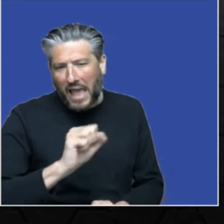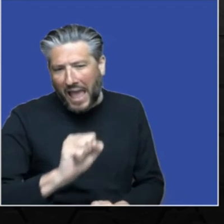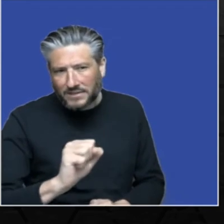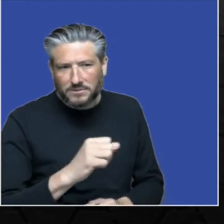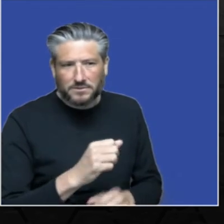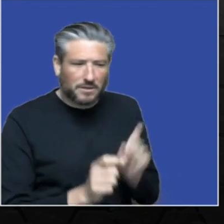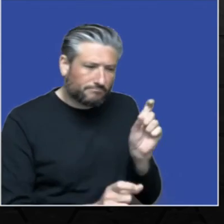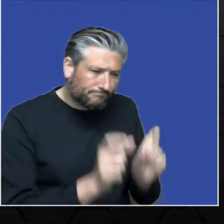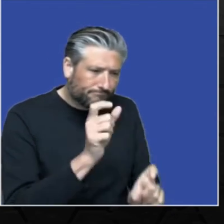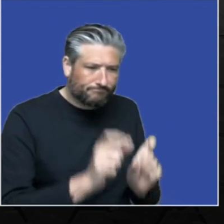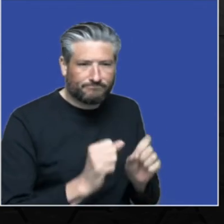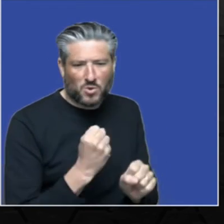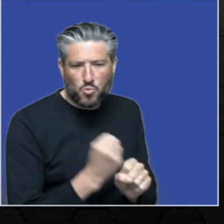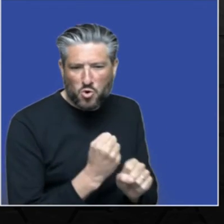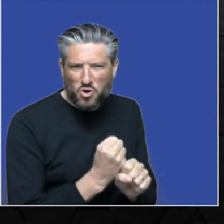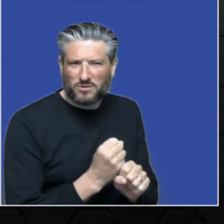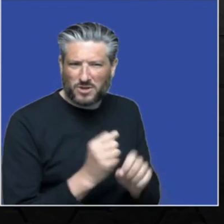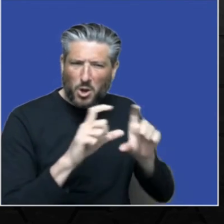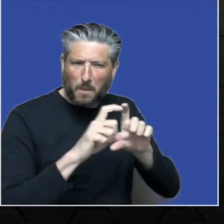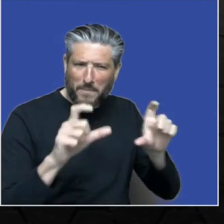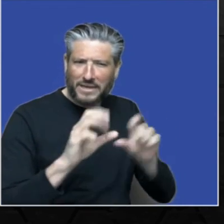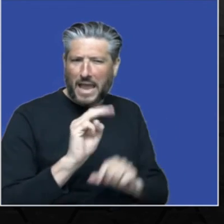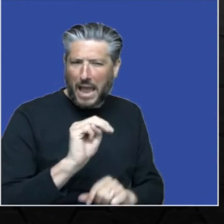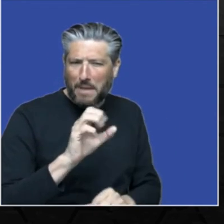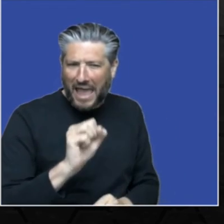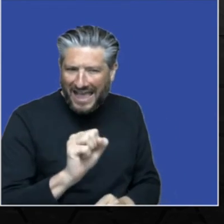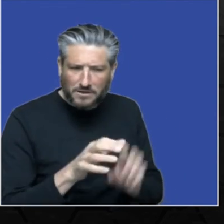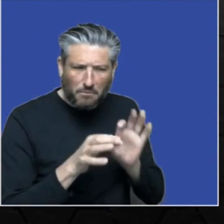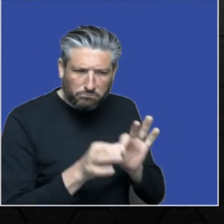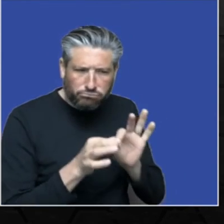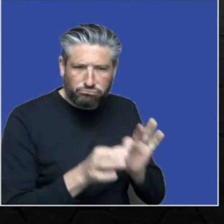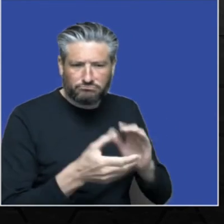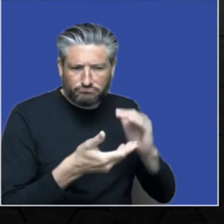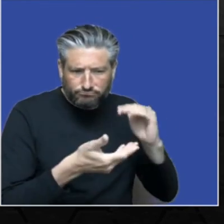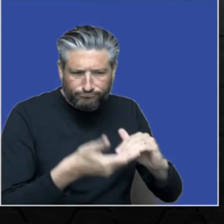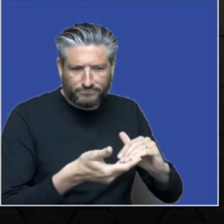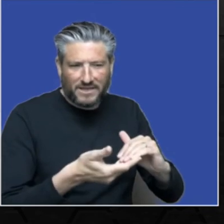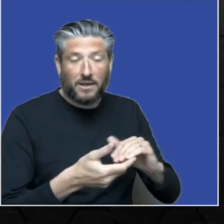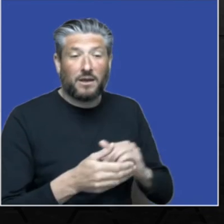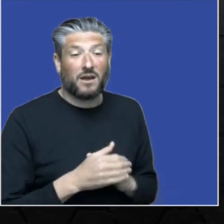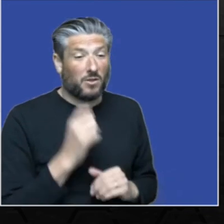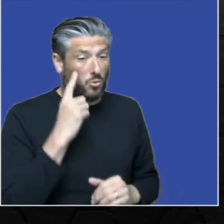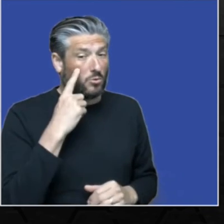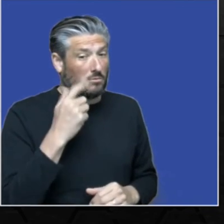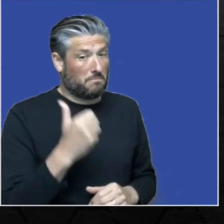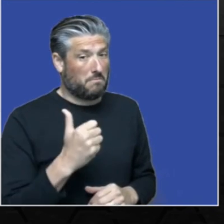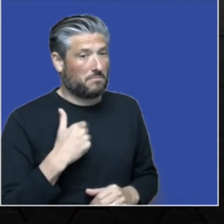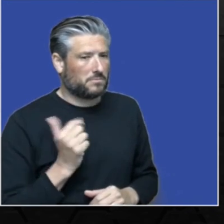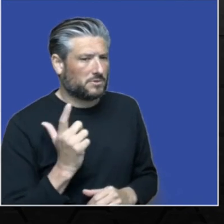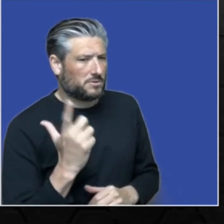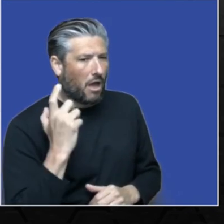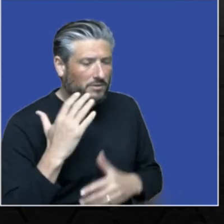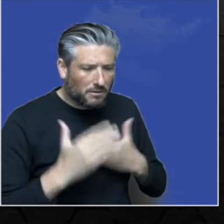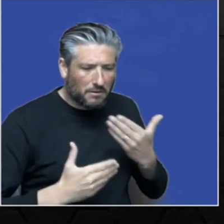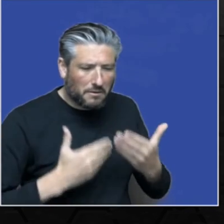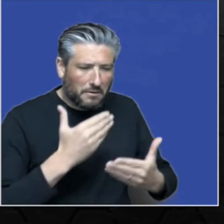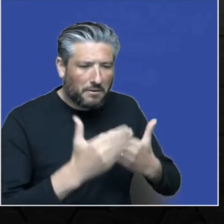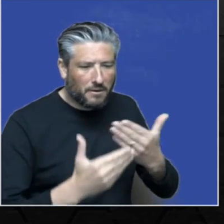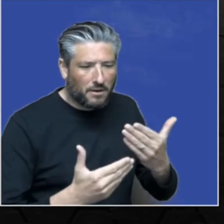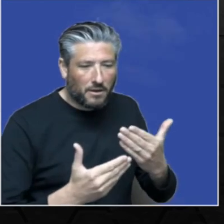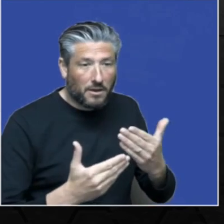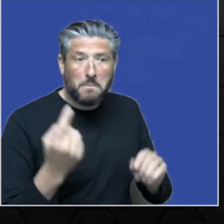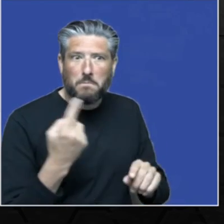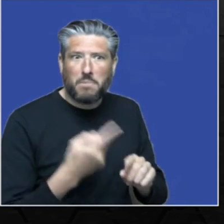and it was a really stressful experience in the beginning. But after that, I learned more about the topic, which was